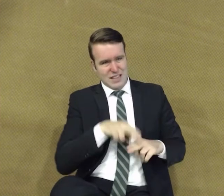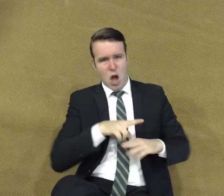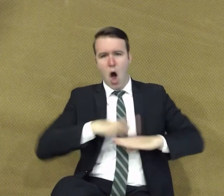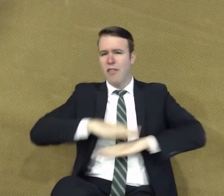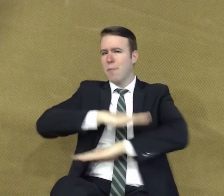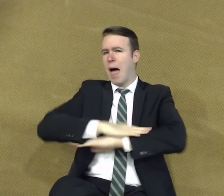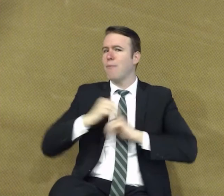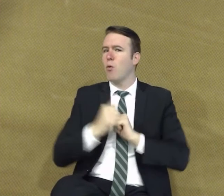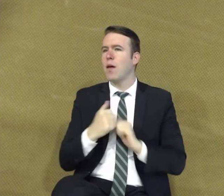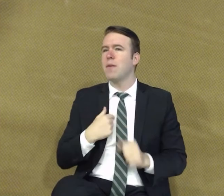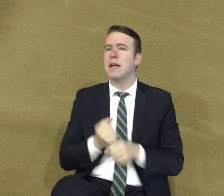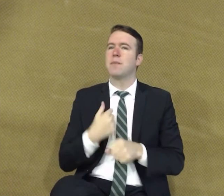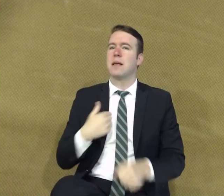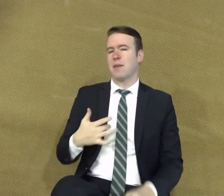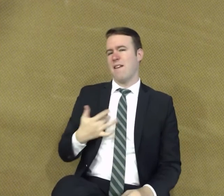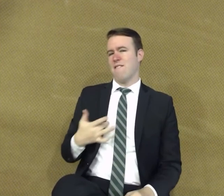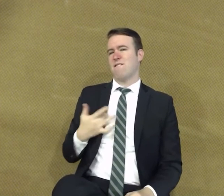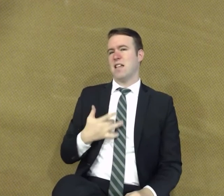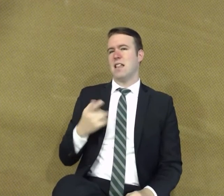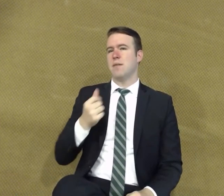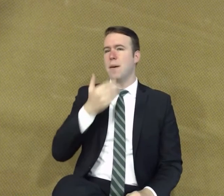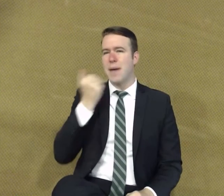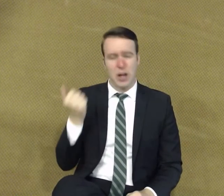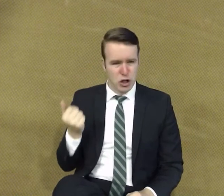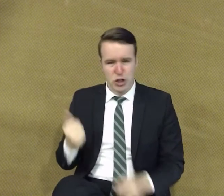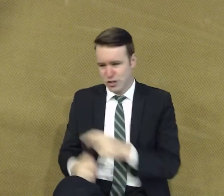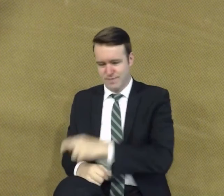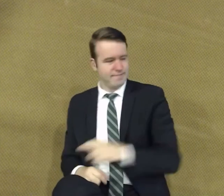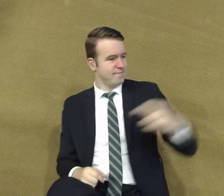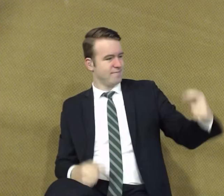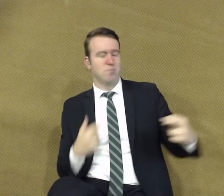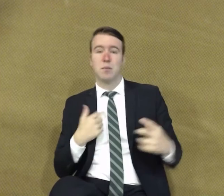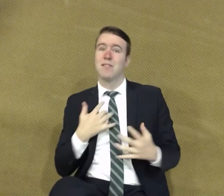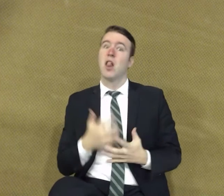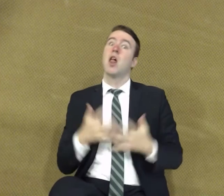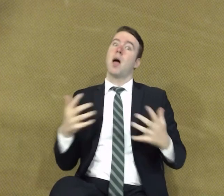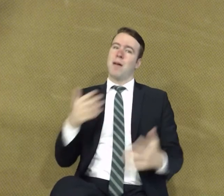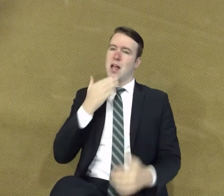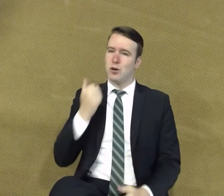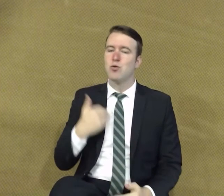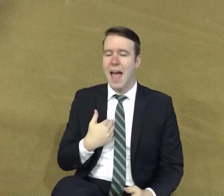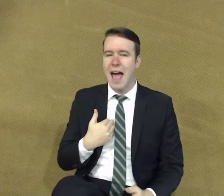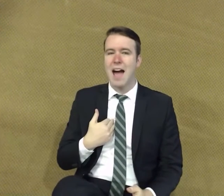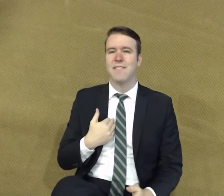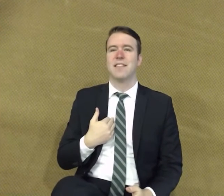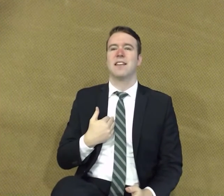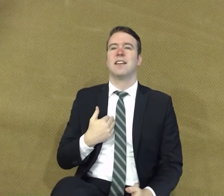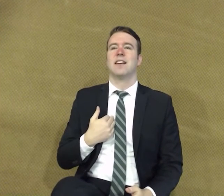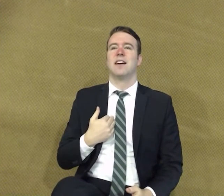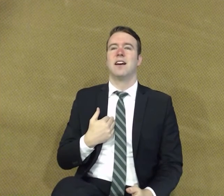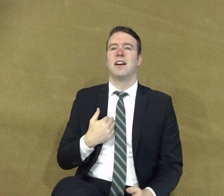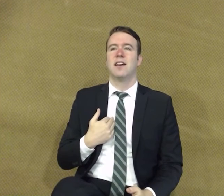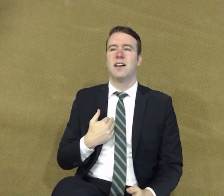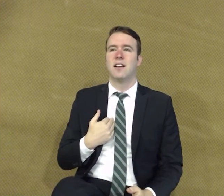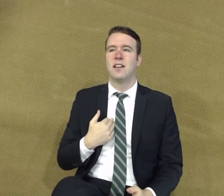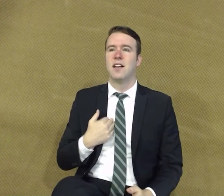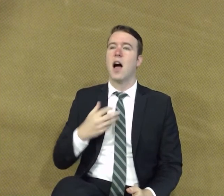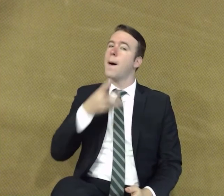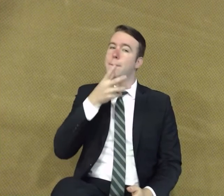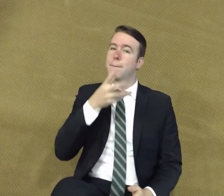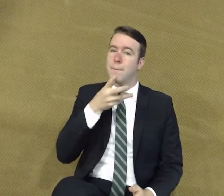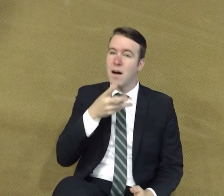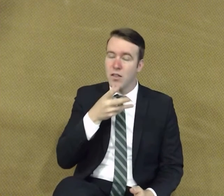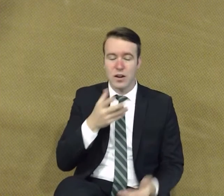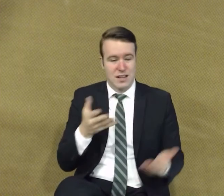on the platform? It just make me feel a whole lot better to have a